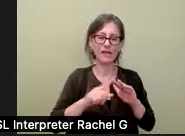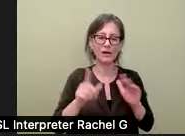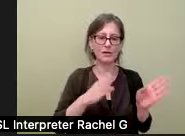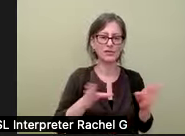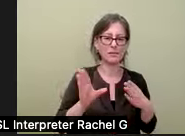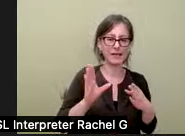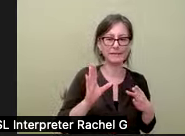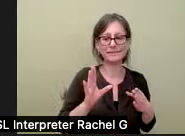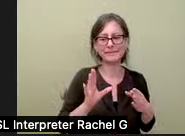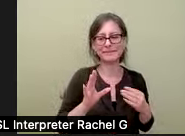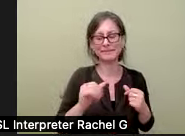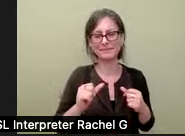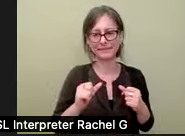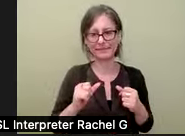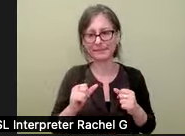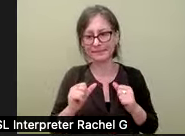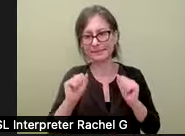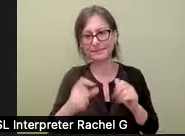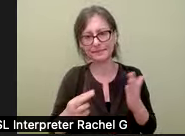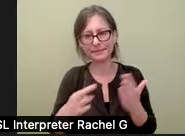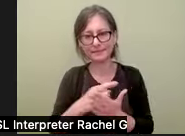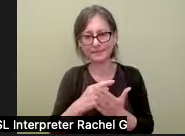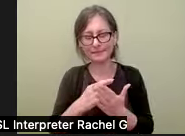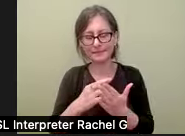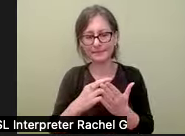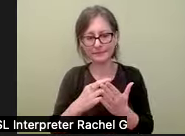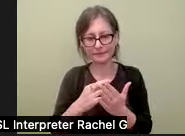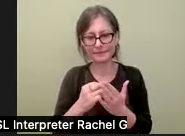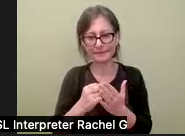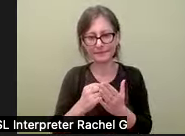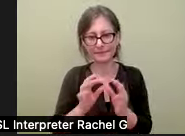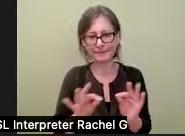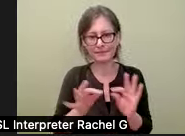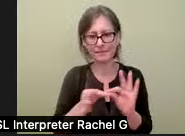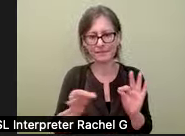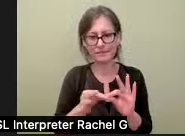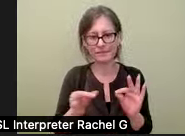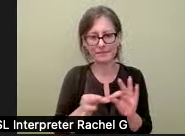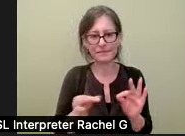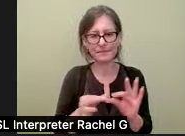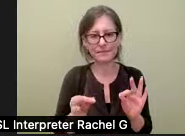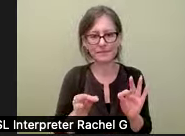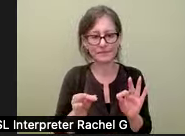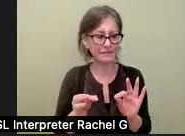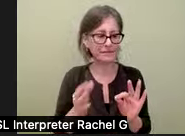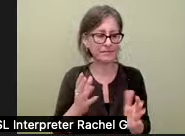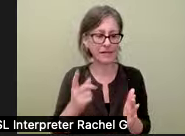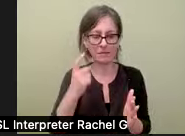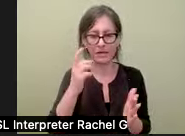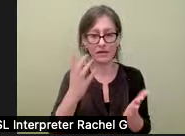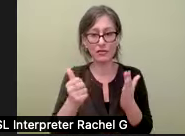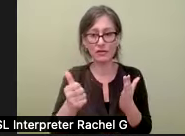can review, of course, if you're near a zone. And really the important message is that maybe you yourself or family don't